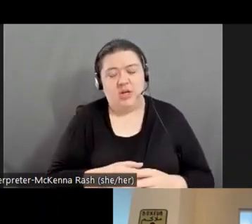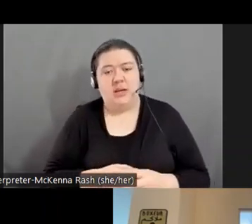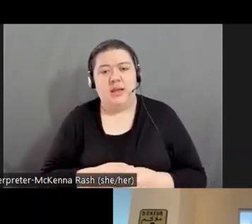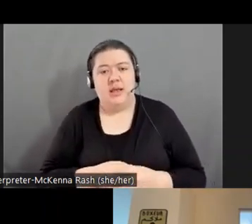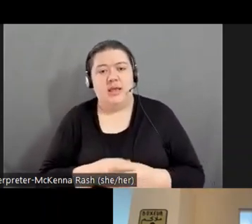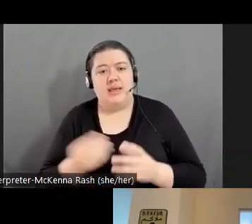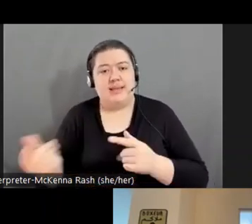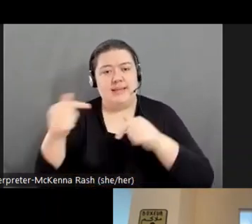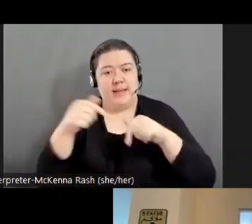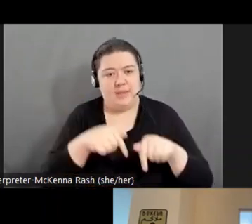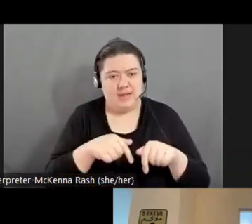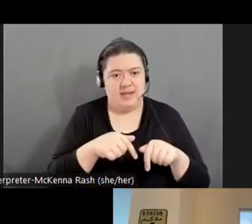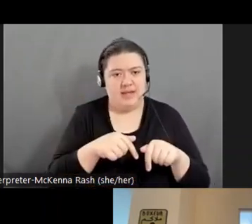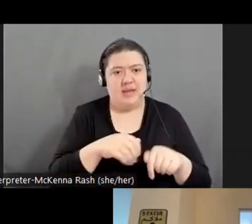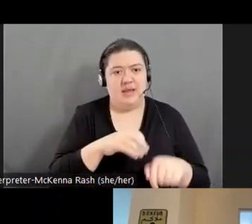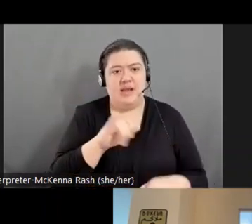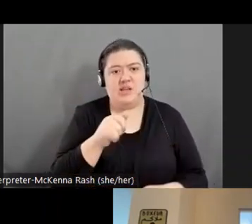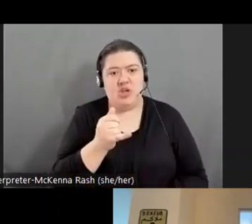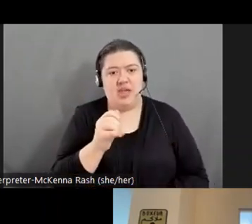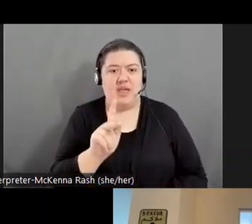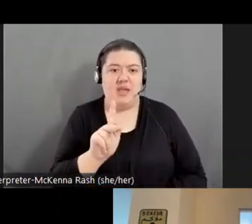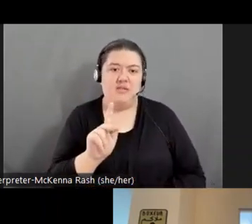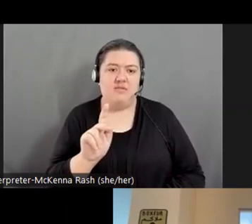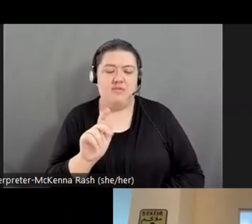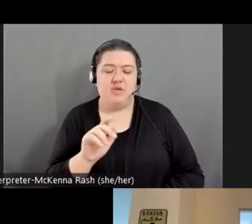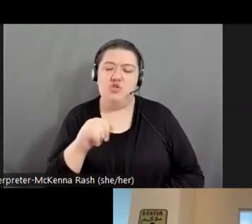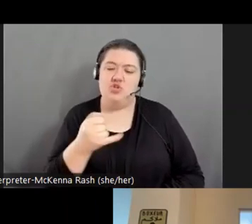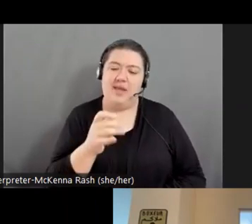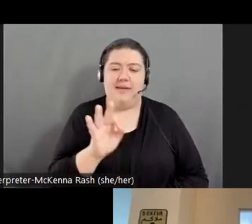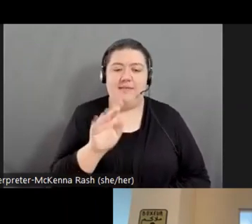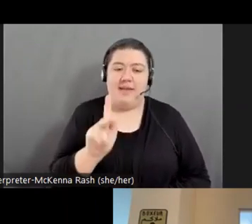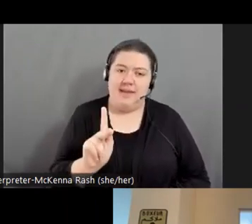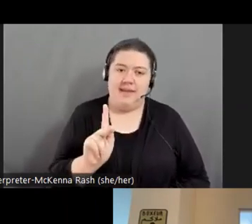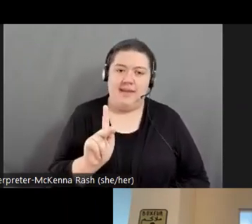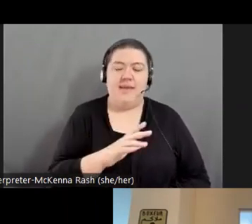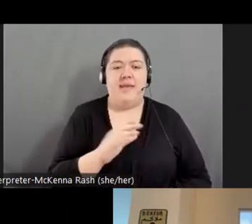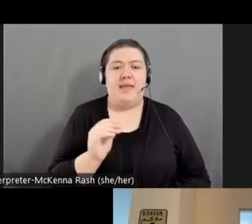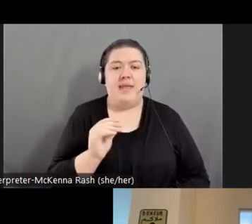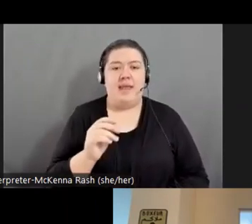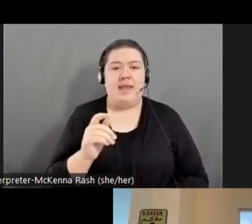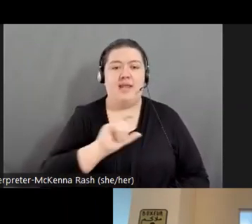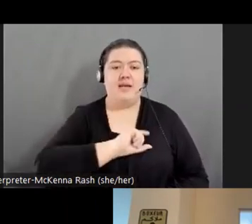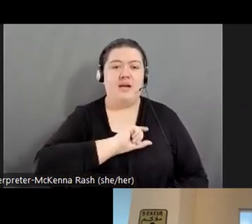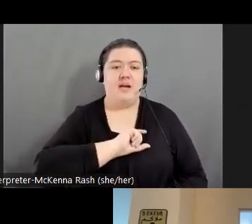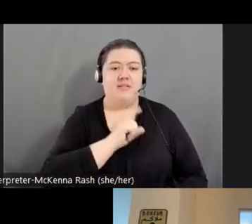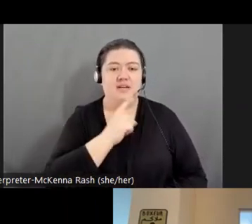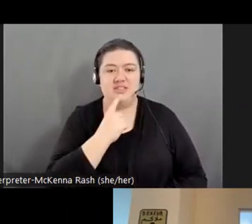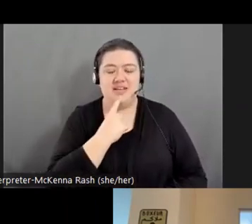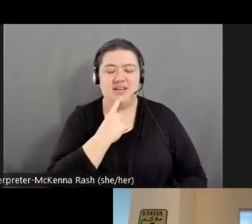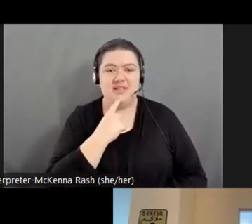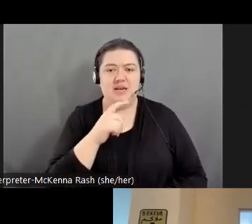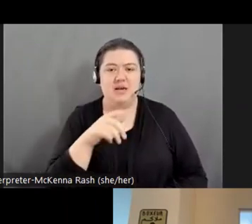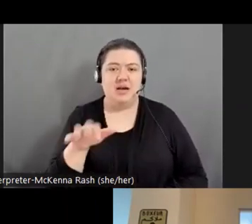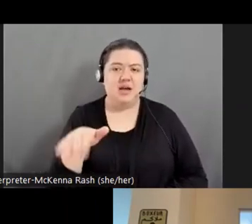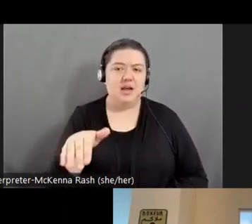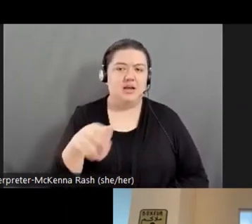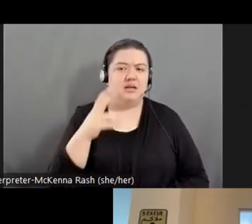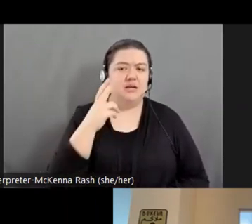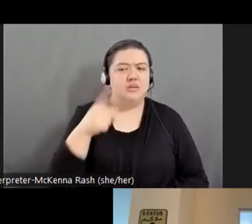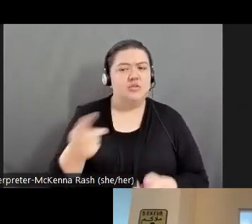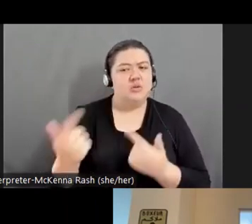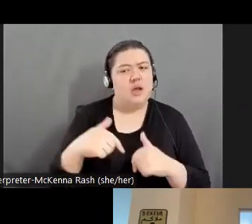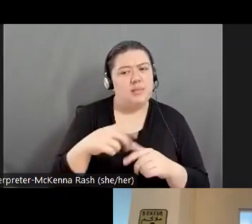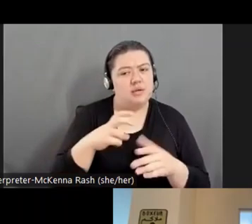is coming in at JFK, and the officer says, "Hey, I see you're coming on tour."